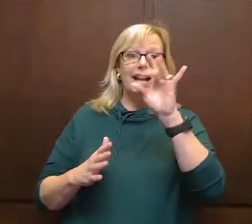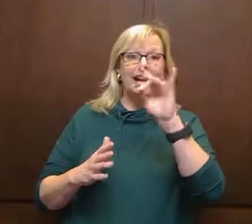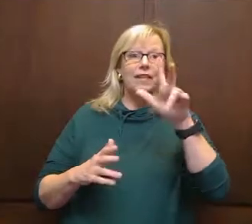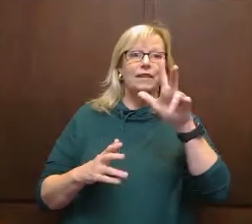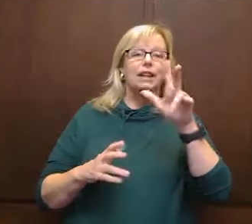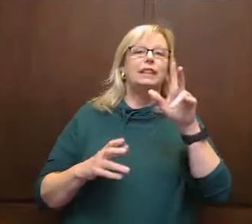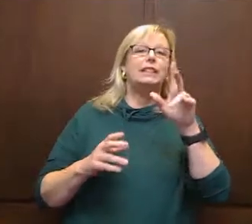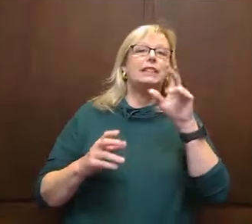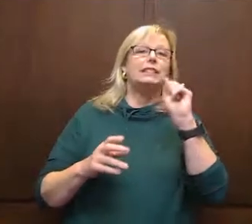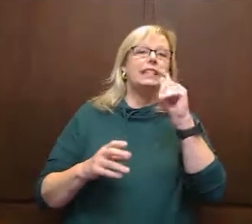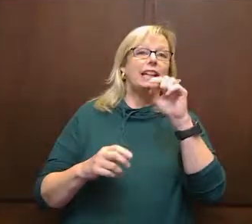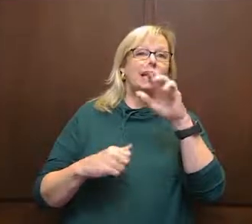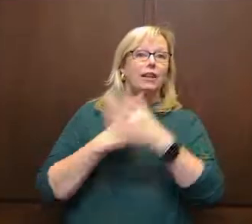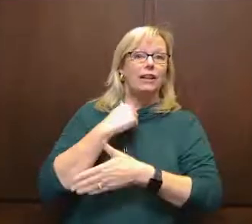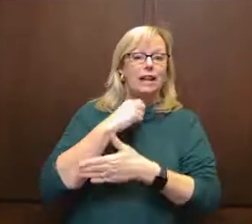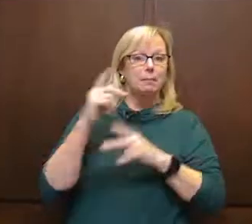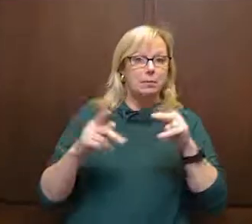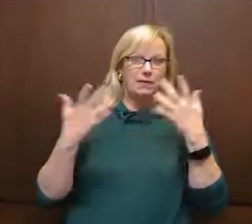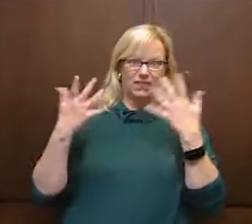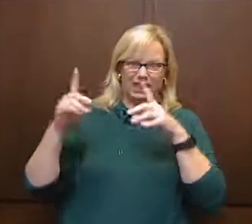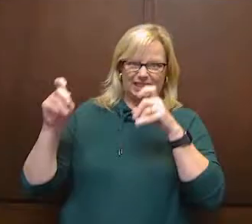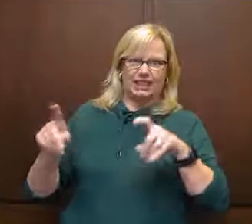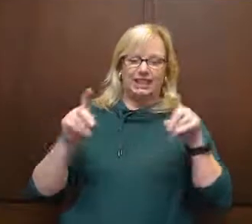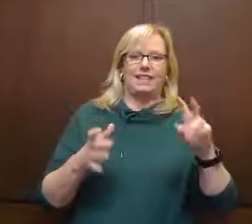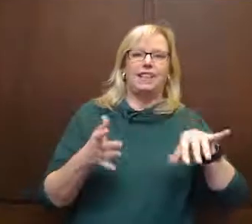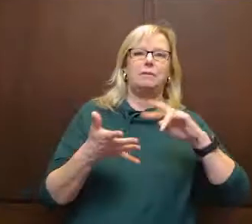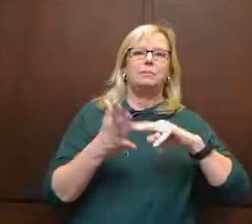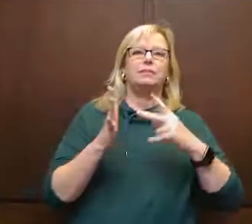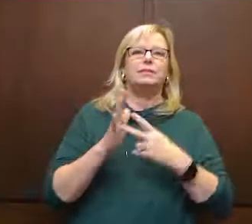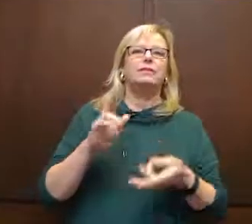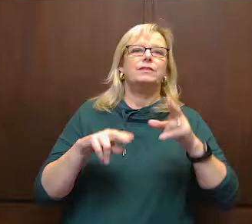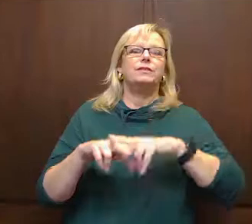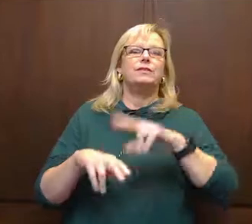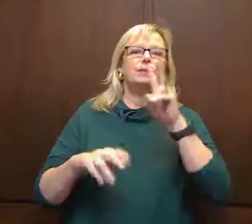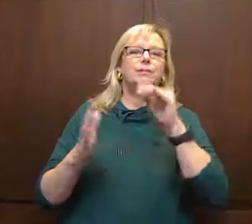229,583 St. Clair County residents have been tested, which is an increase of